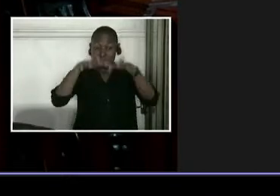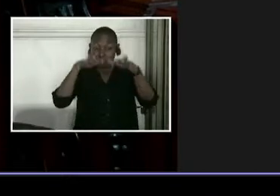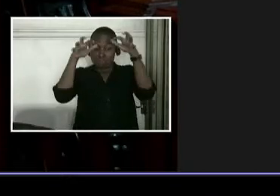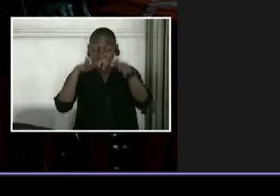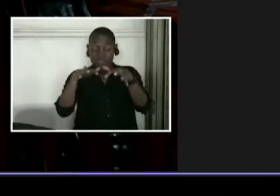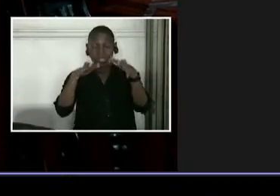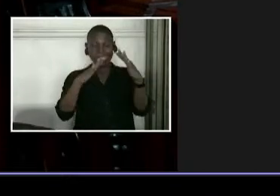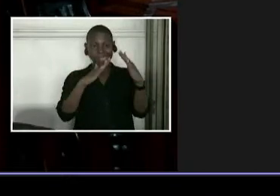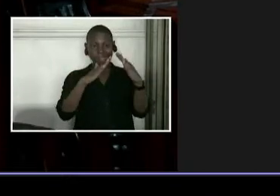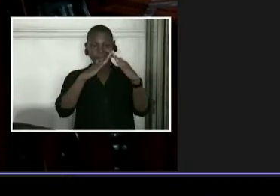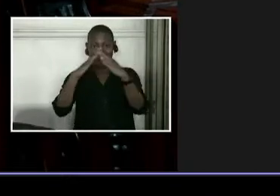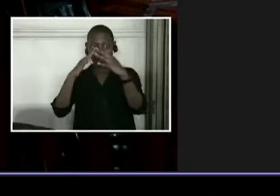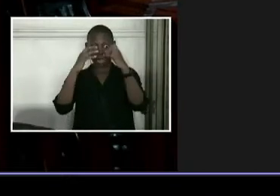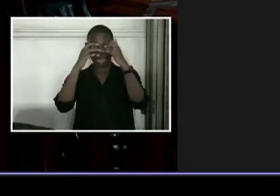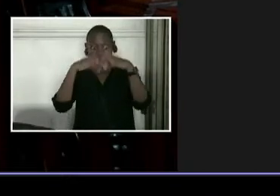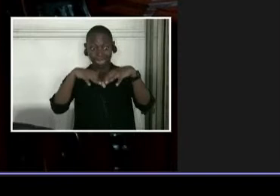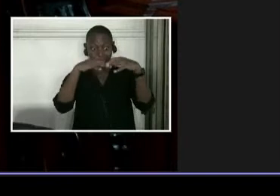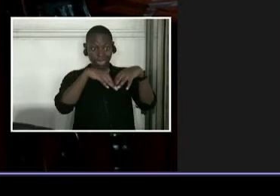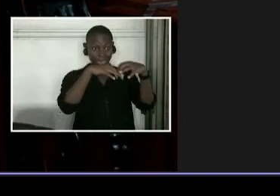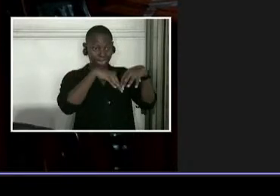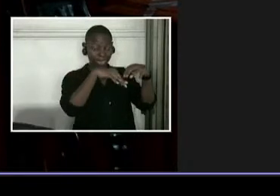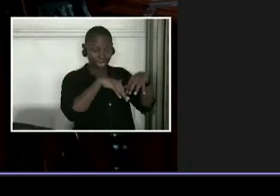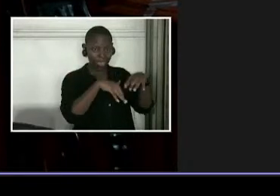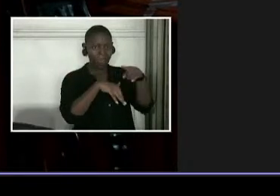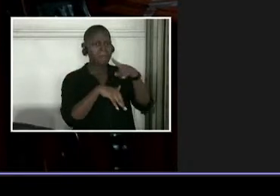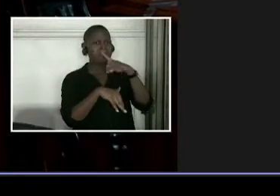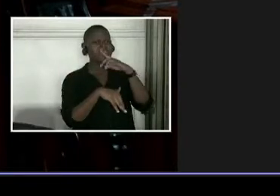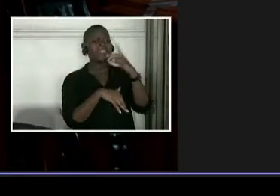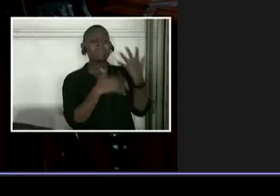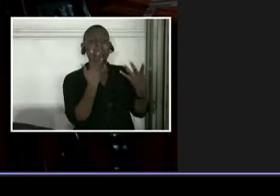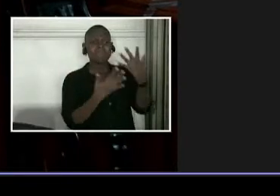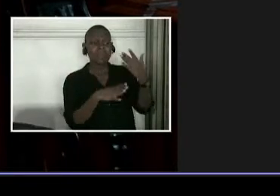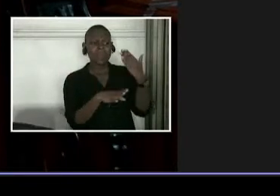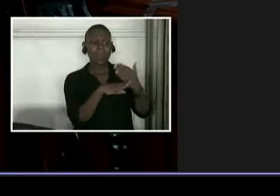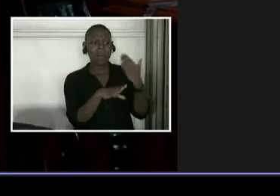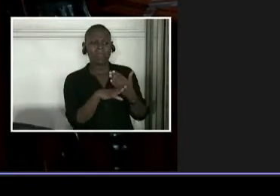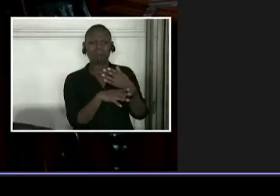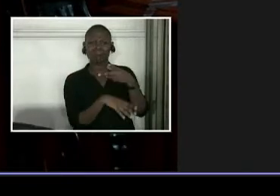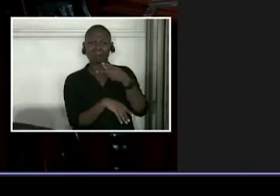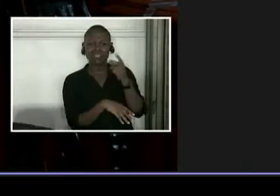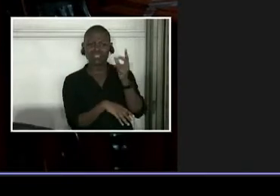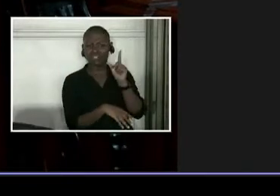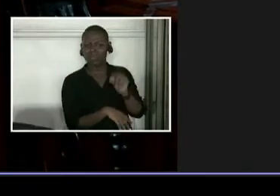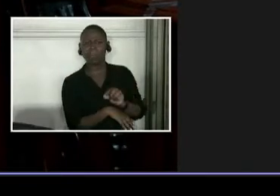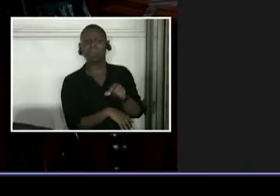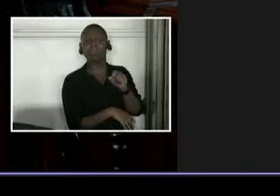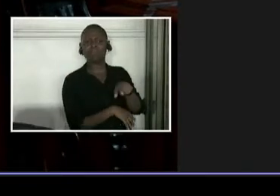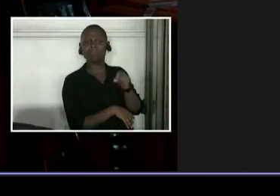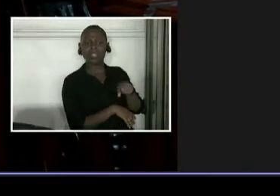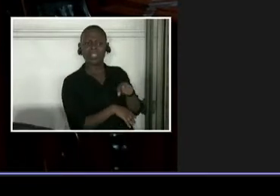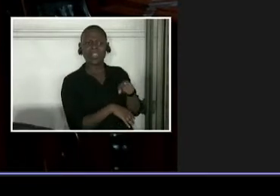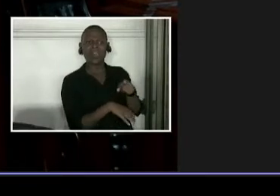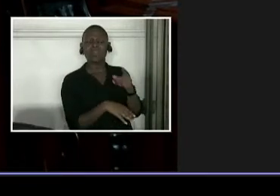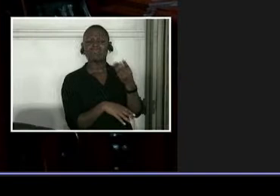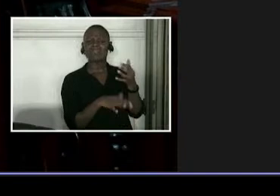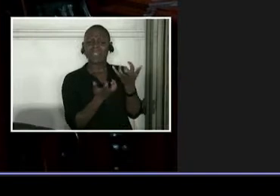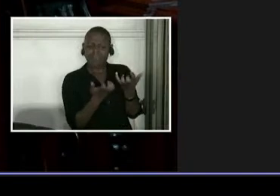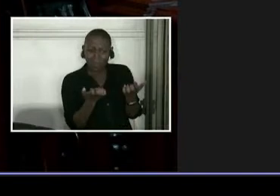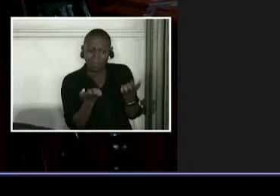urban residents who provide a cheap labor in order to survive the economic oppression. This is the reality we must